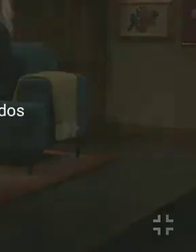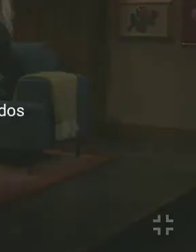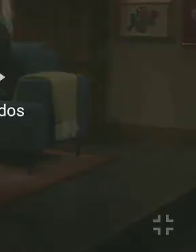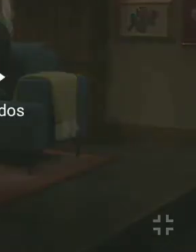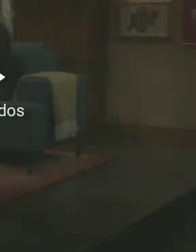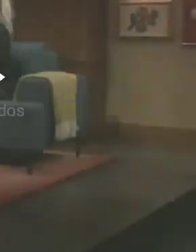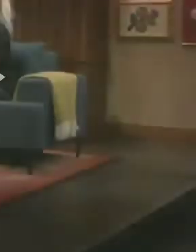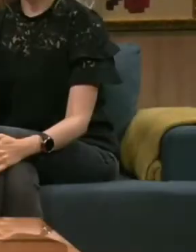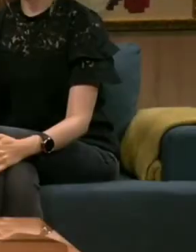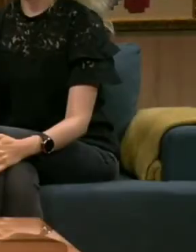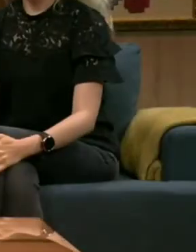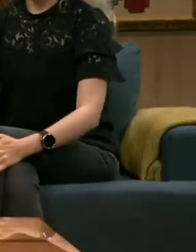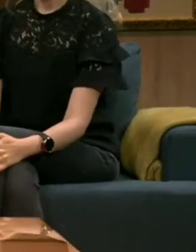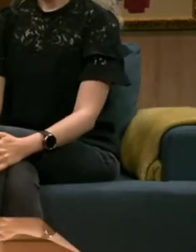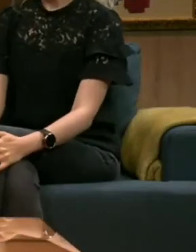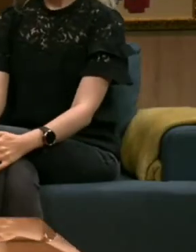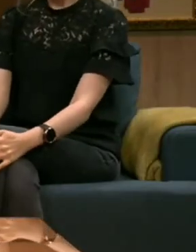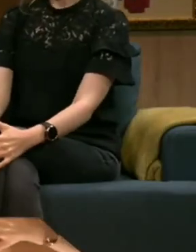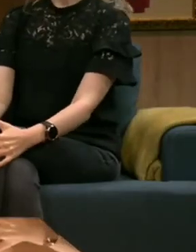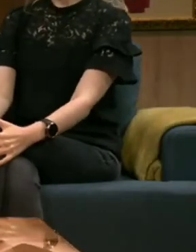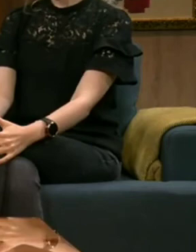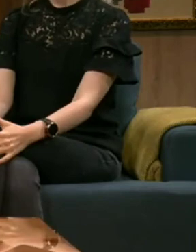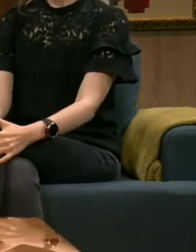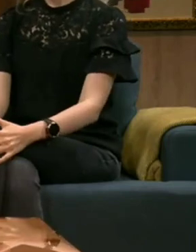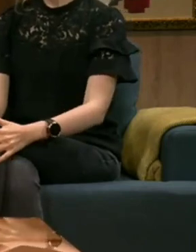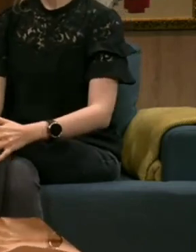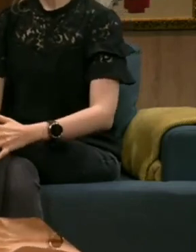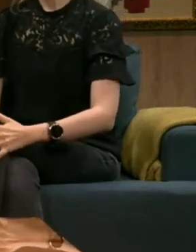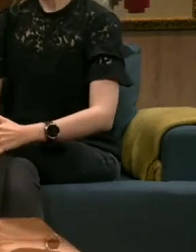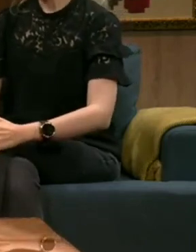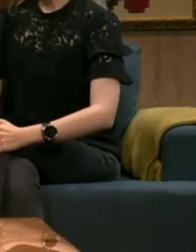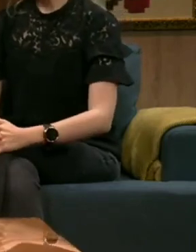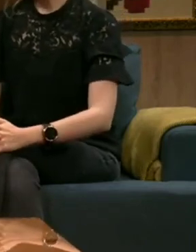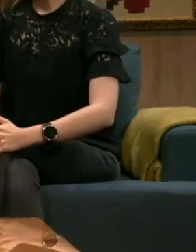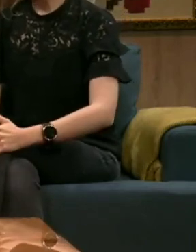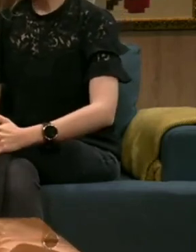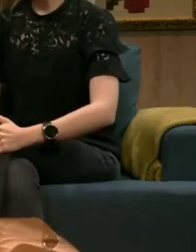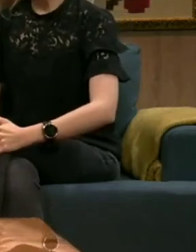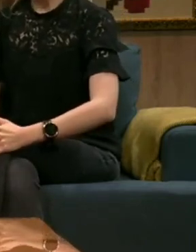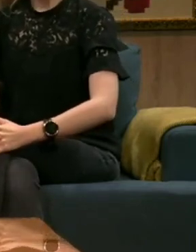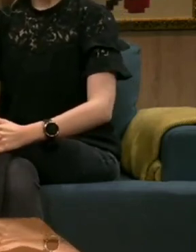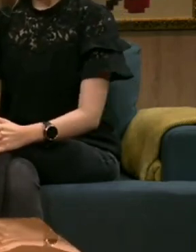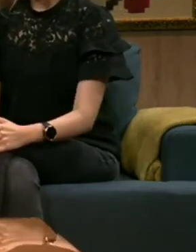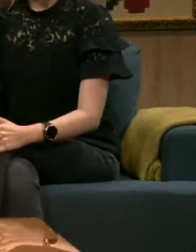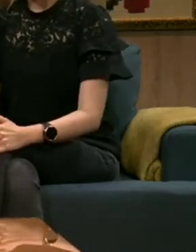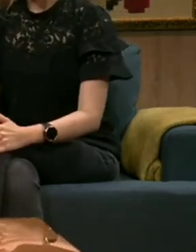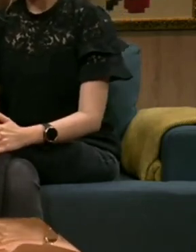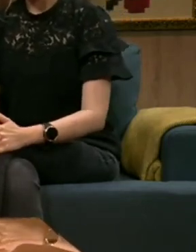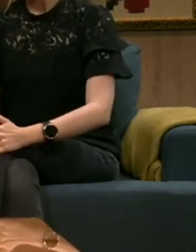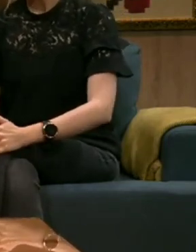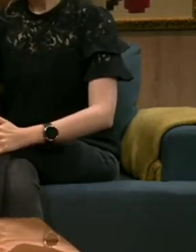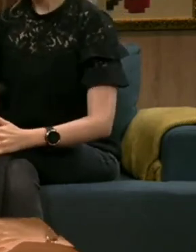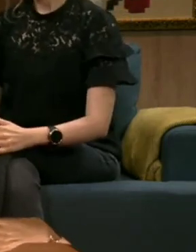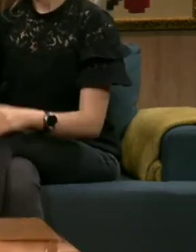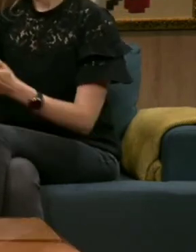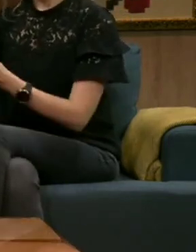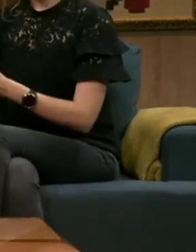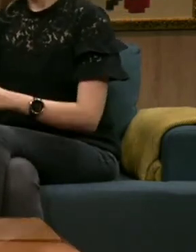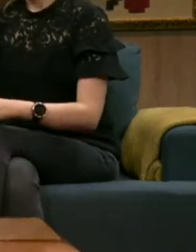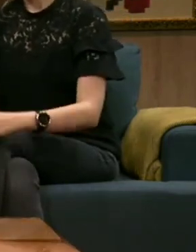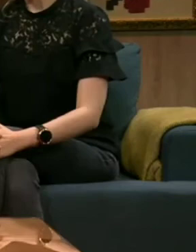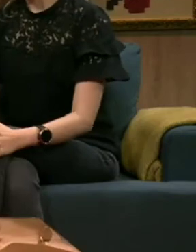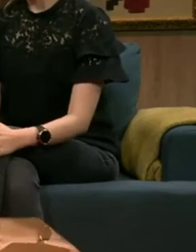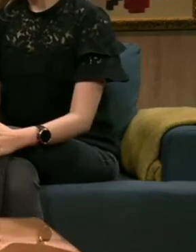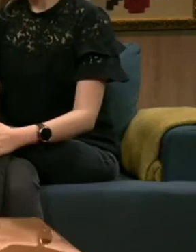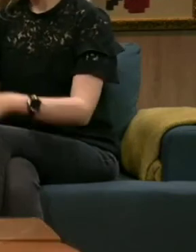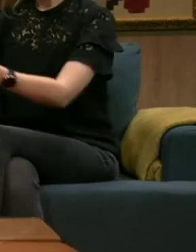time. So I think Tiny Agnes has been a bit mean this year, so I think you